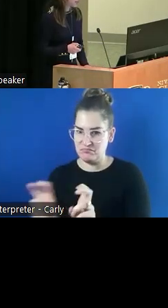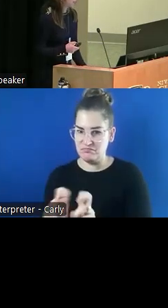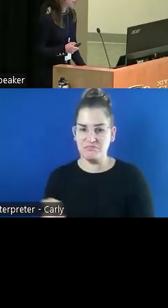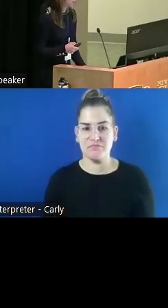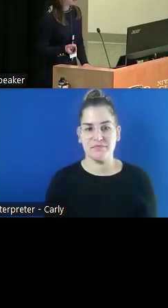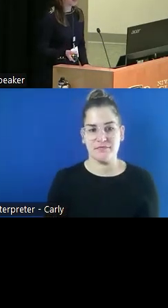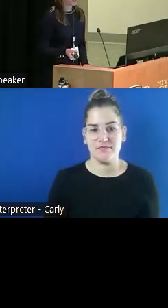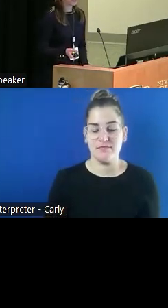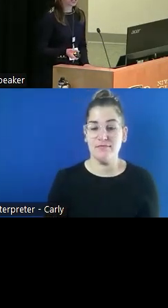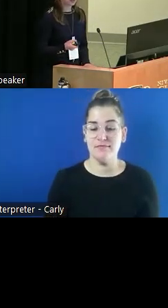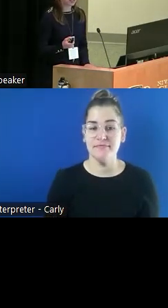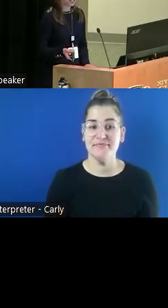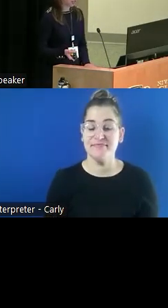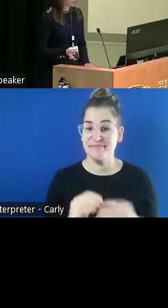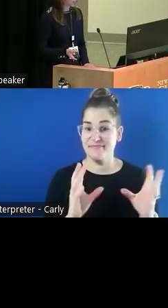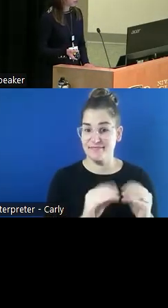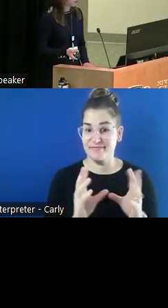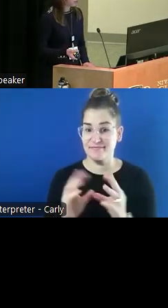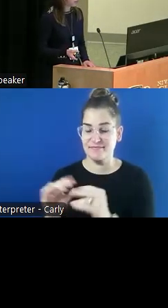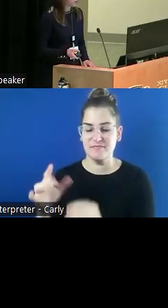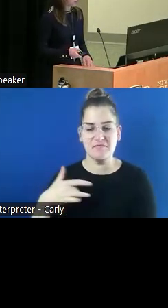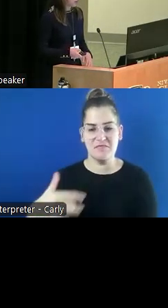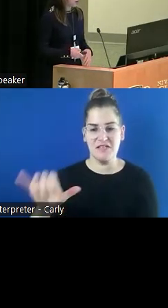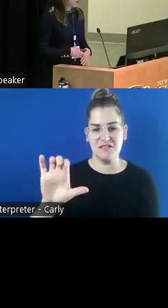The sessions generally followed a CBT structure.